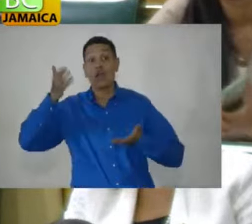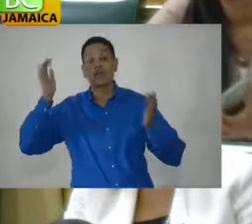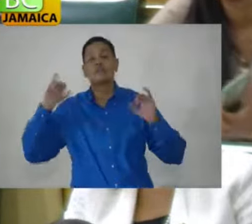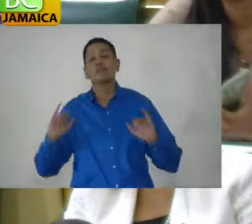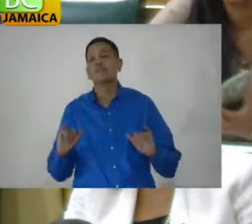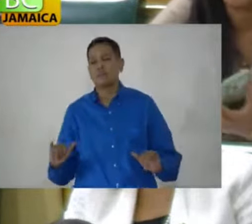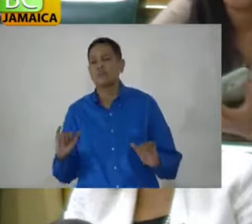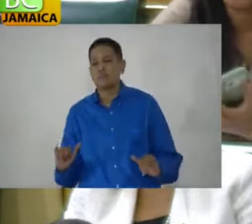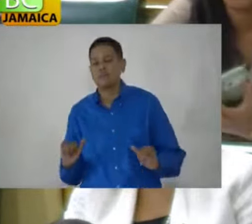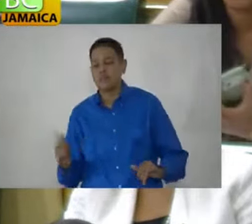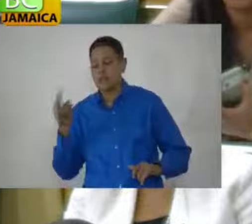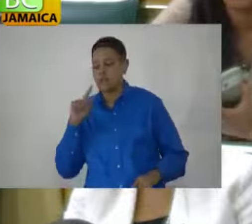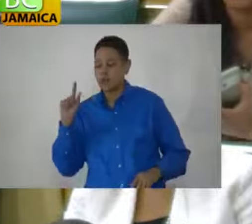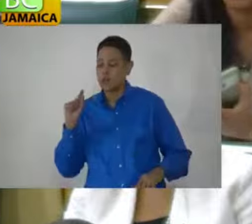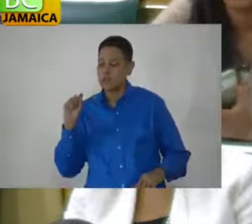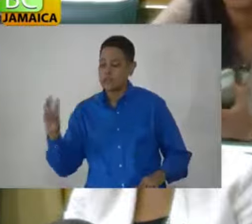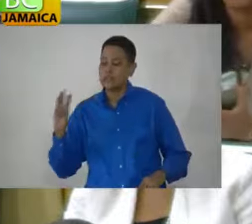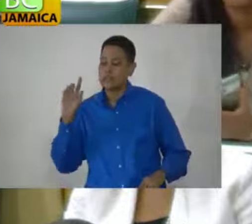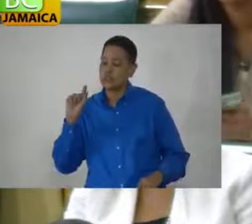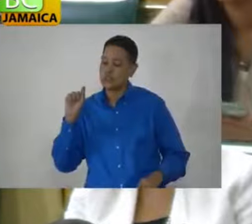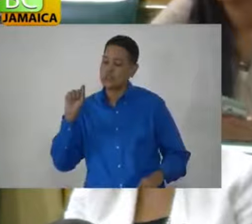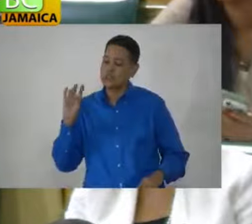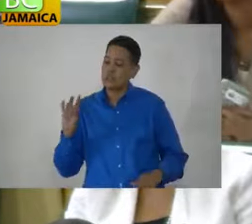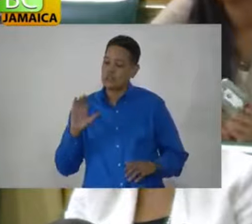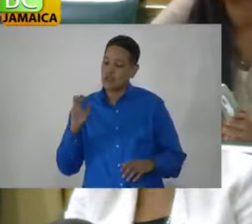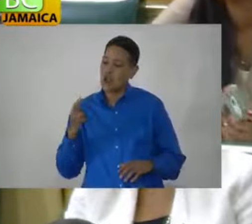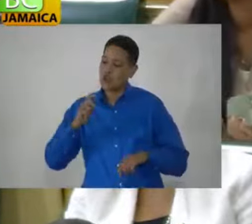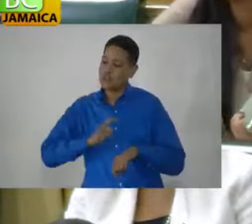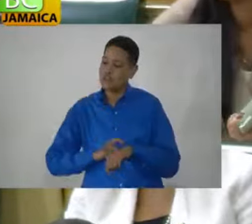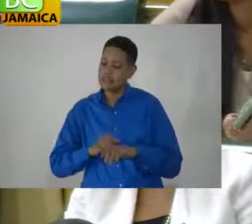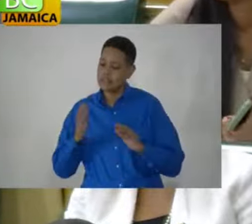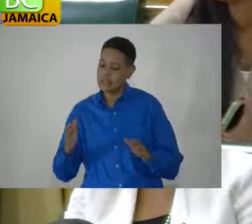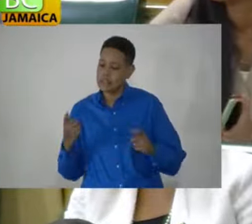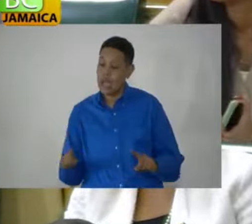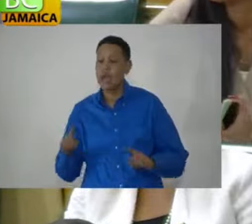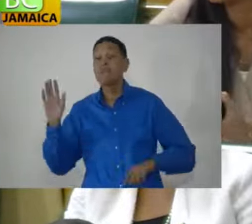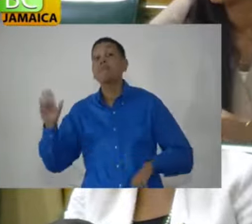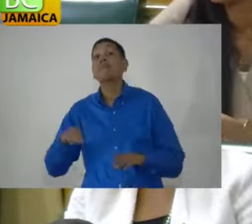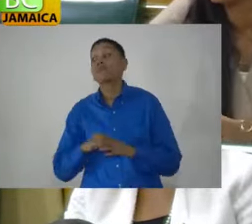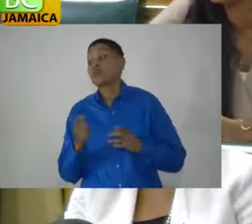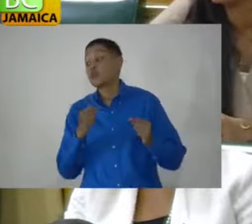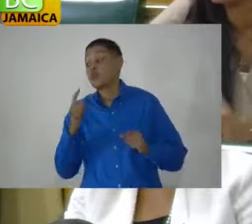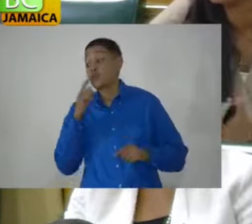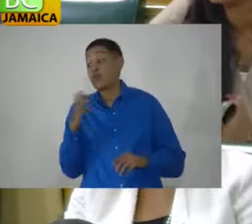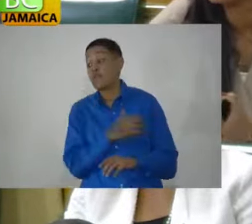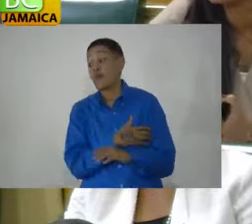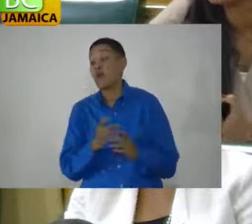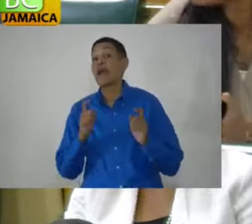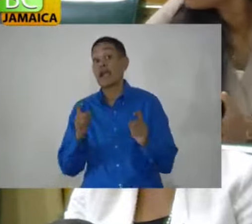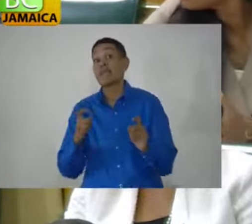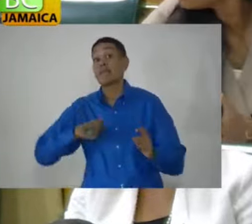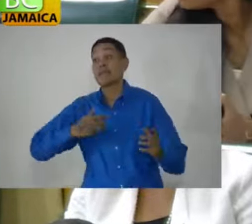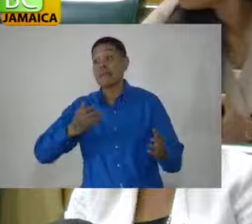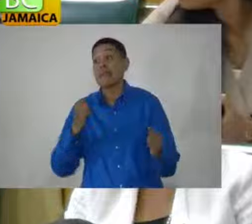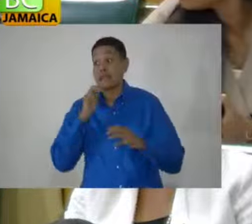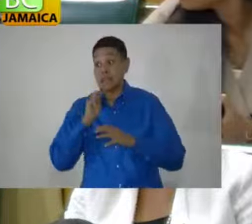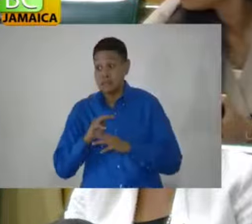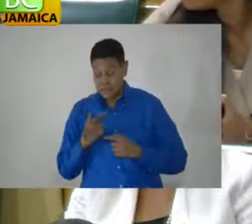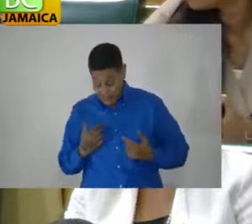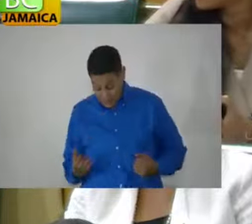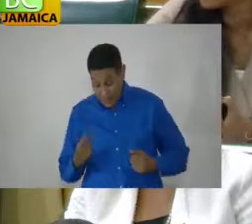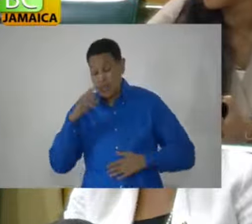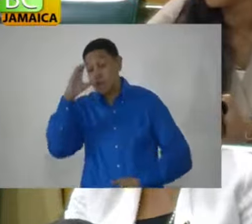in place for the 2026 conch season. In exercise of the power conferred upon me as Minister